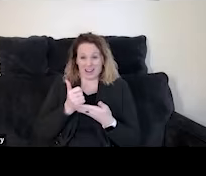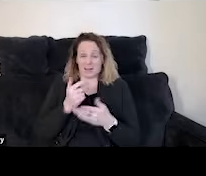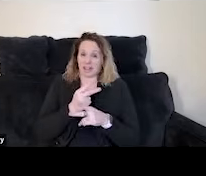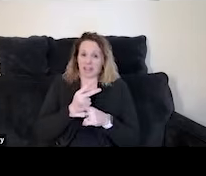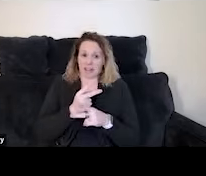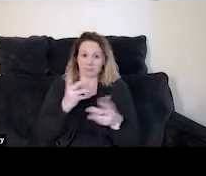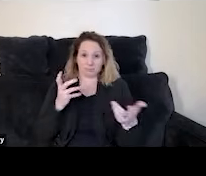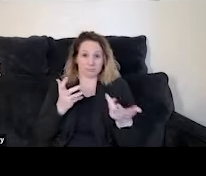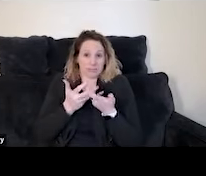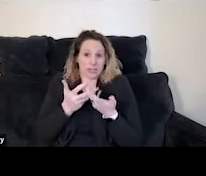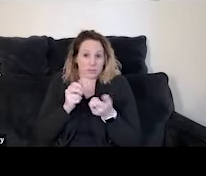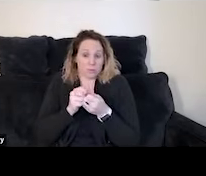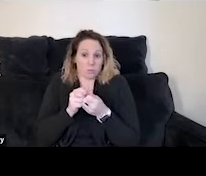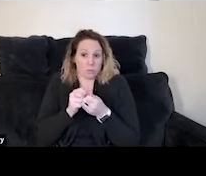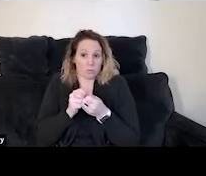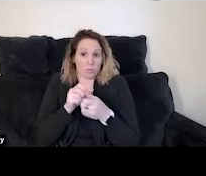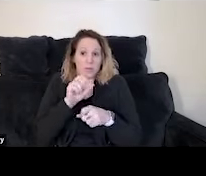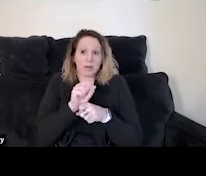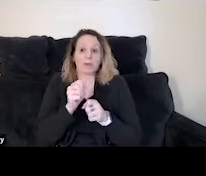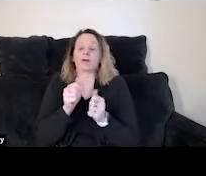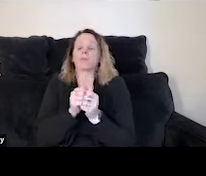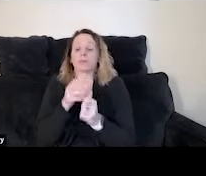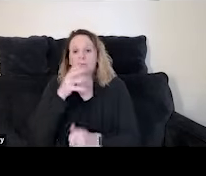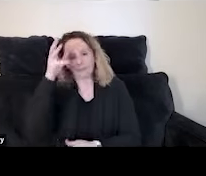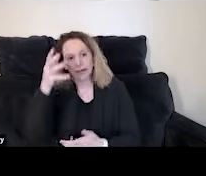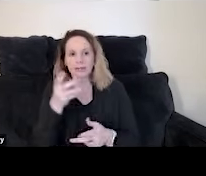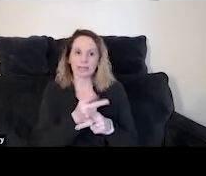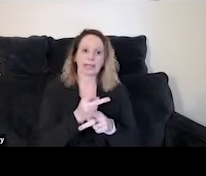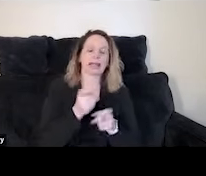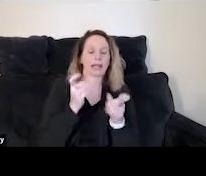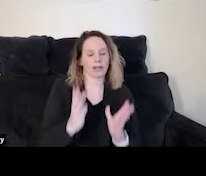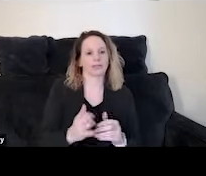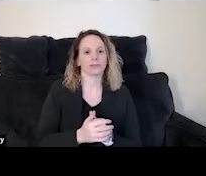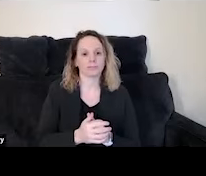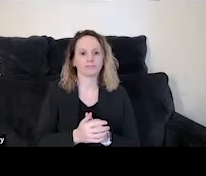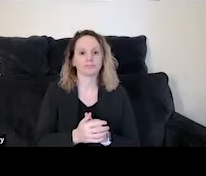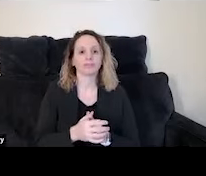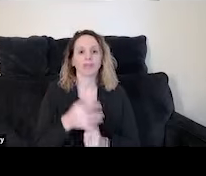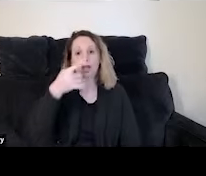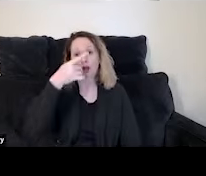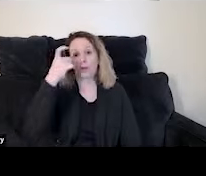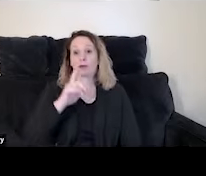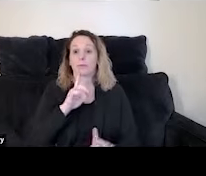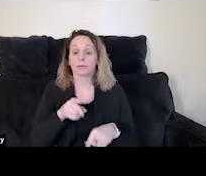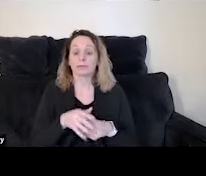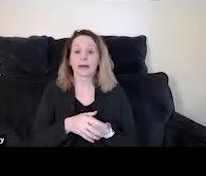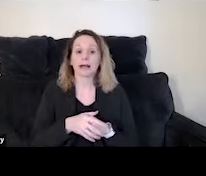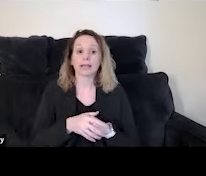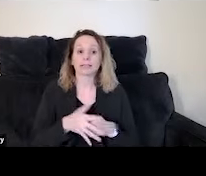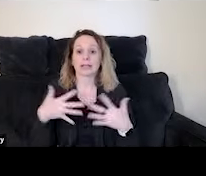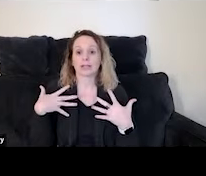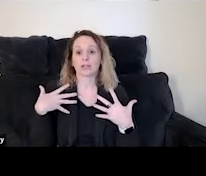fits within the work between their parent and their caregiver. That's trauma responsive, that's